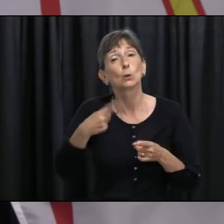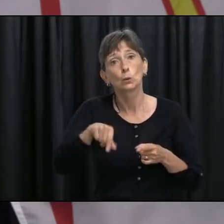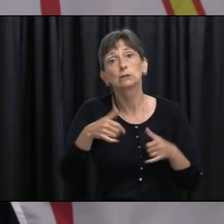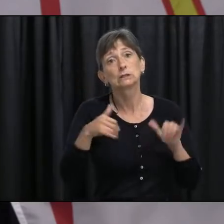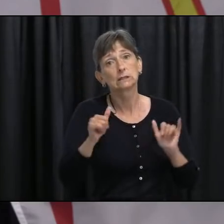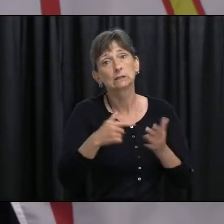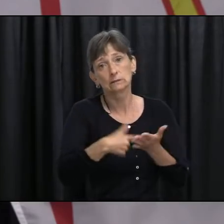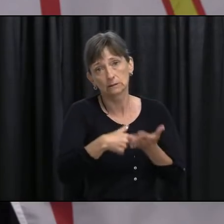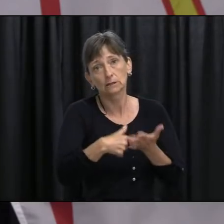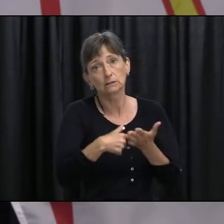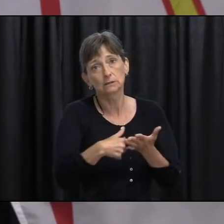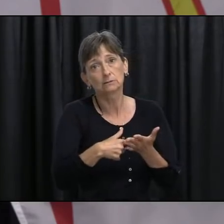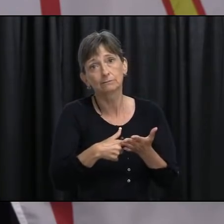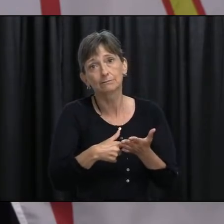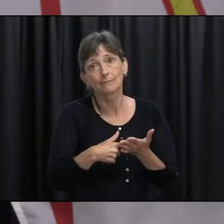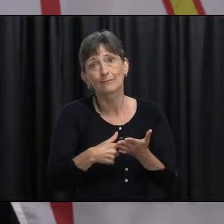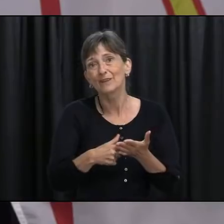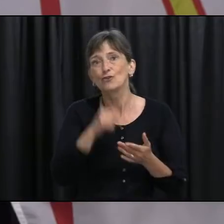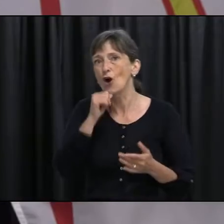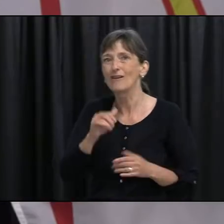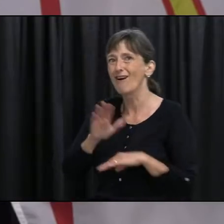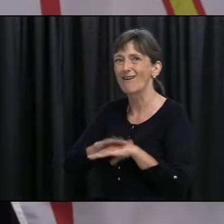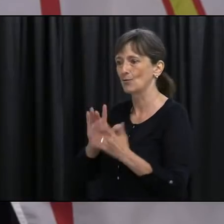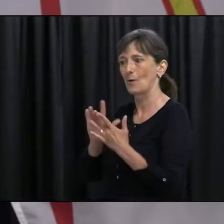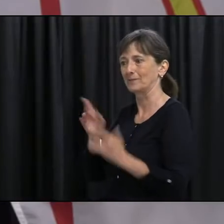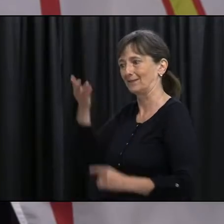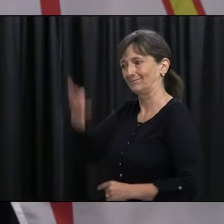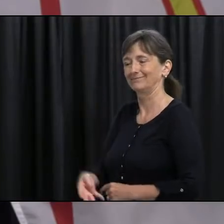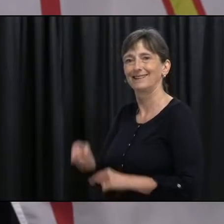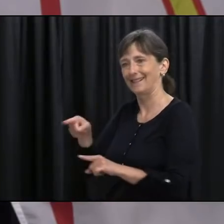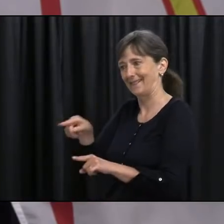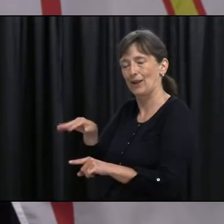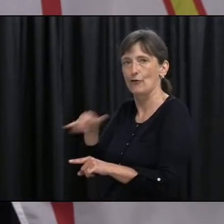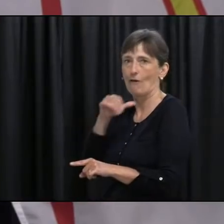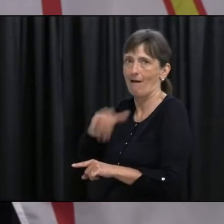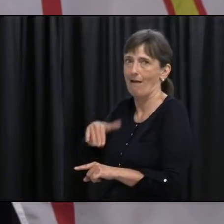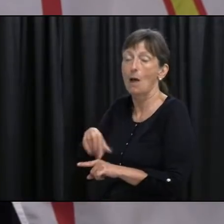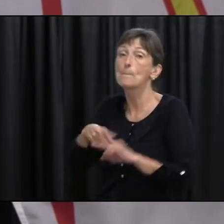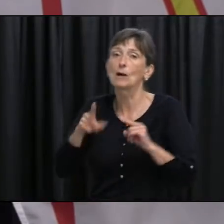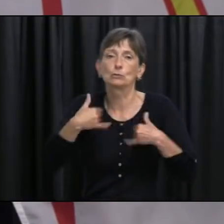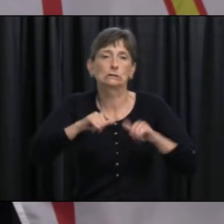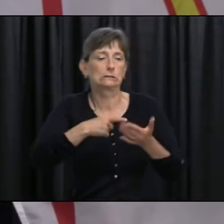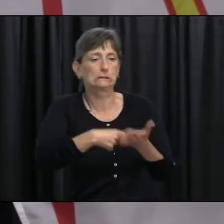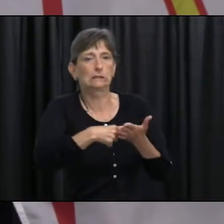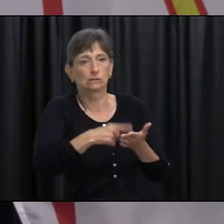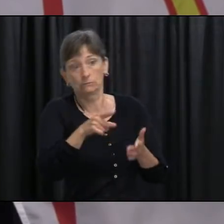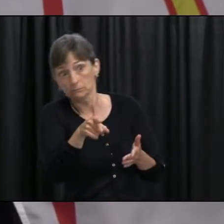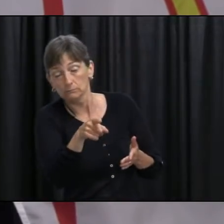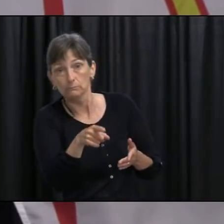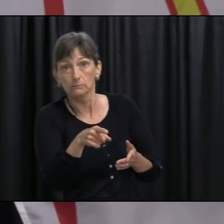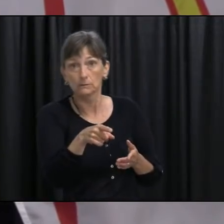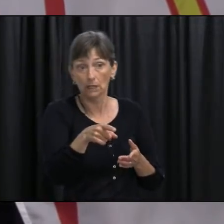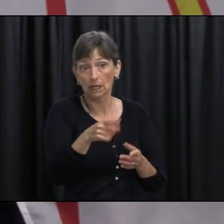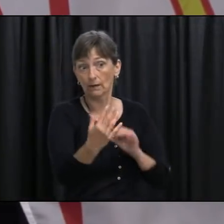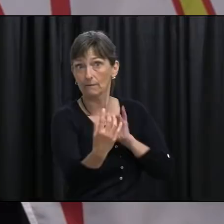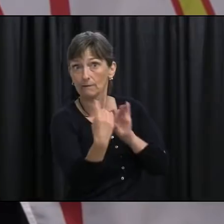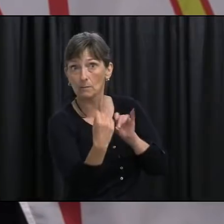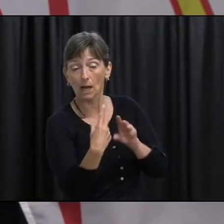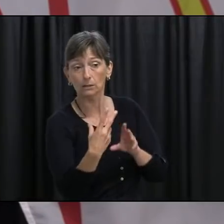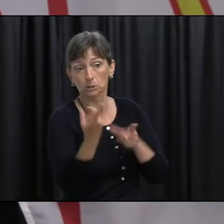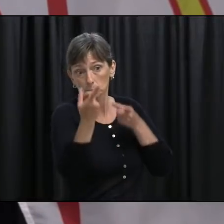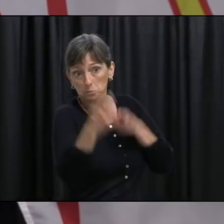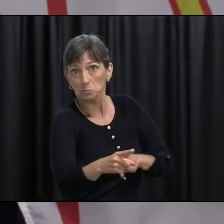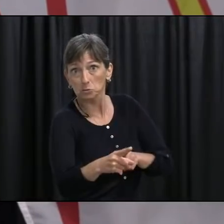happening before the guidelines go up on the web. We've engaged with stakeholders to ensure that we get their feedback.